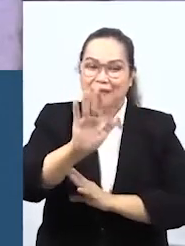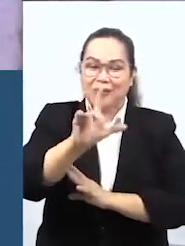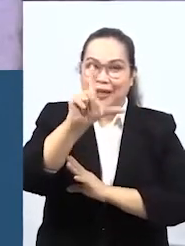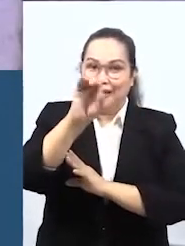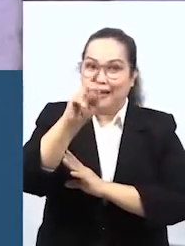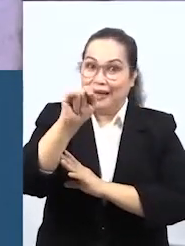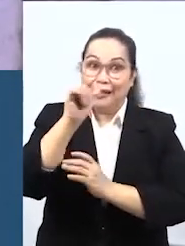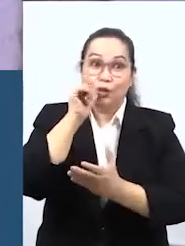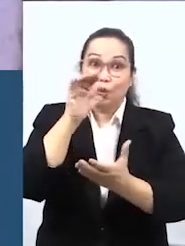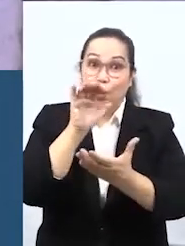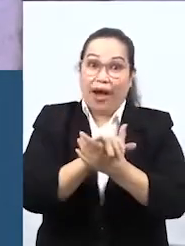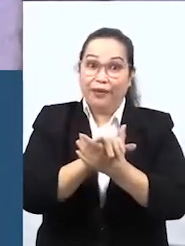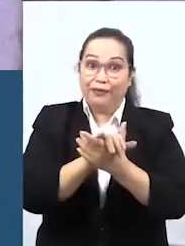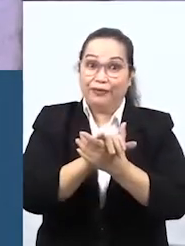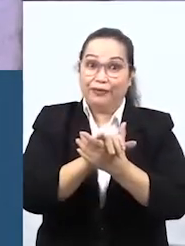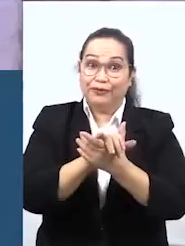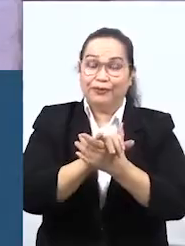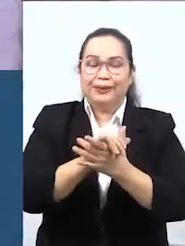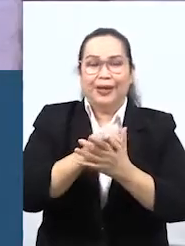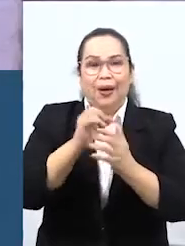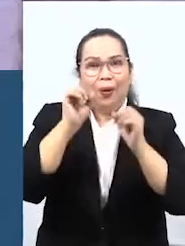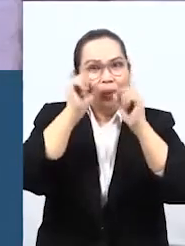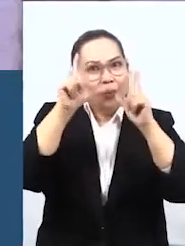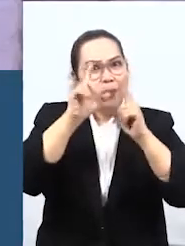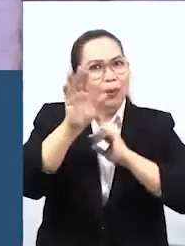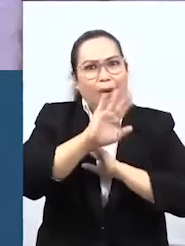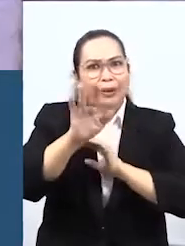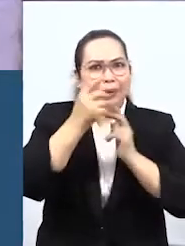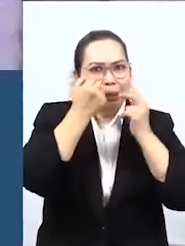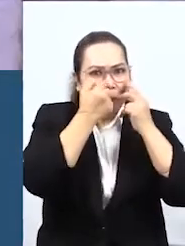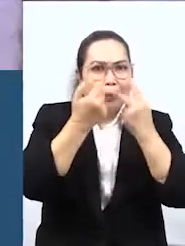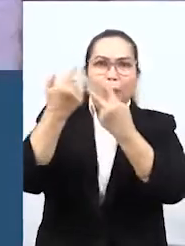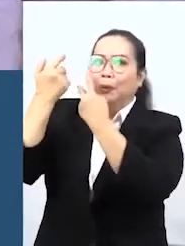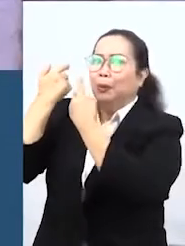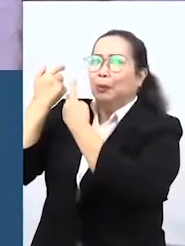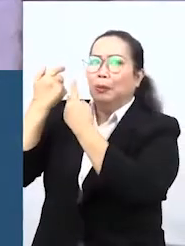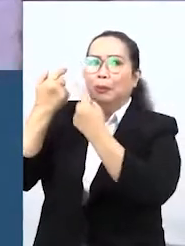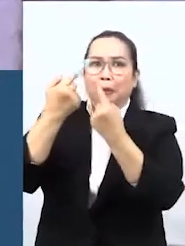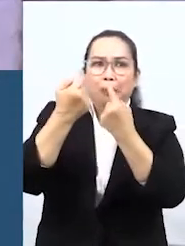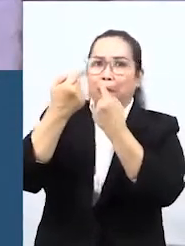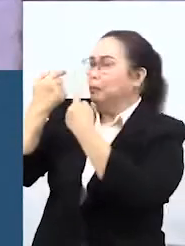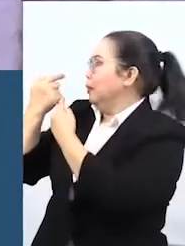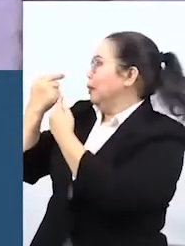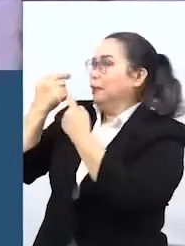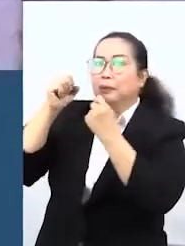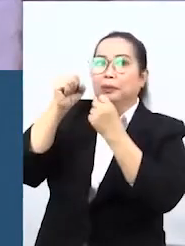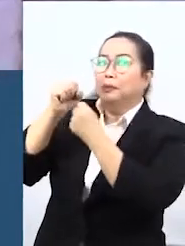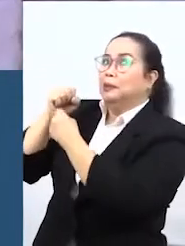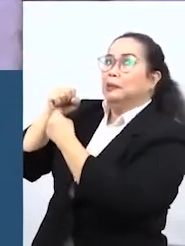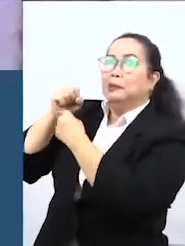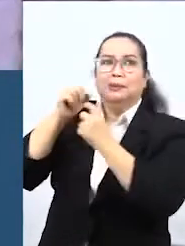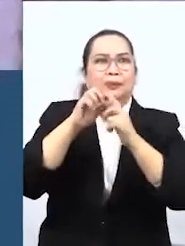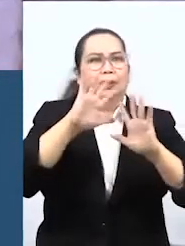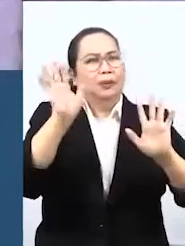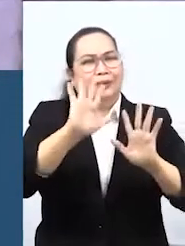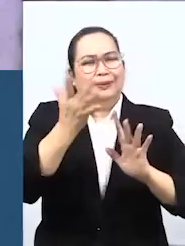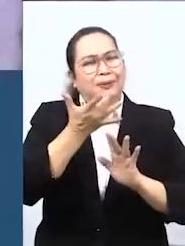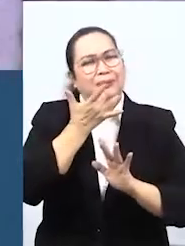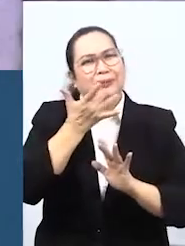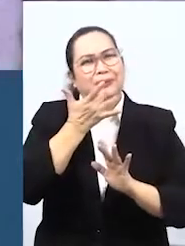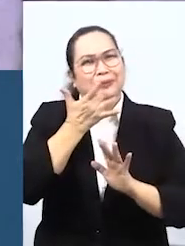in John chapter 17 amazing Don't look back in the hour of crisis don't love the